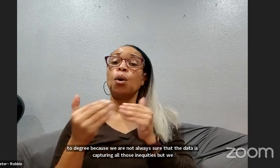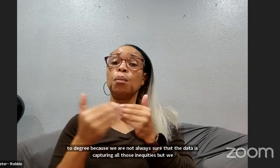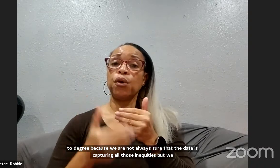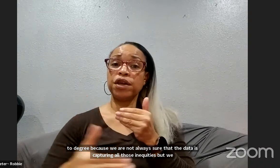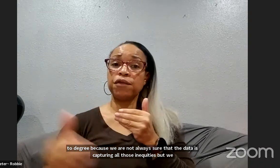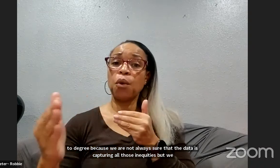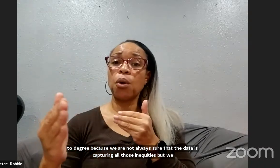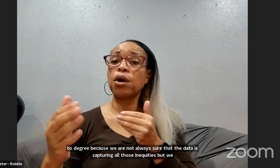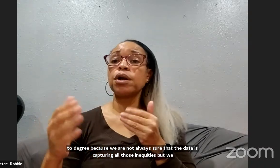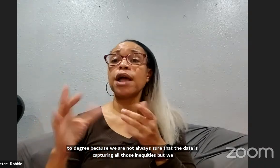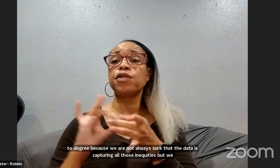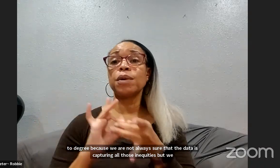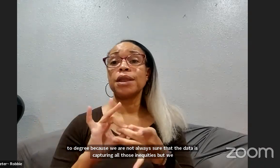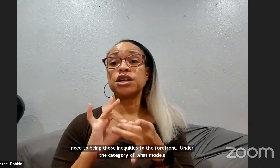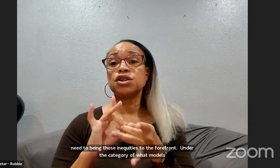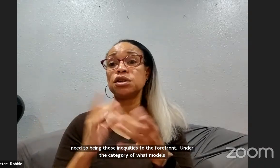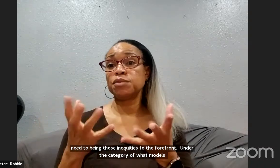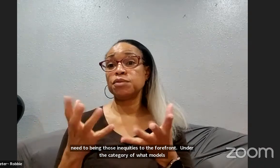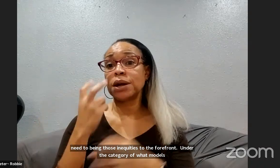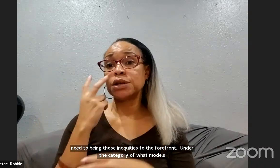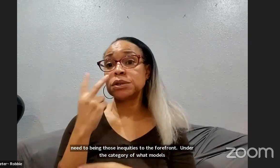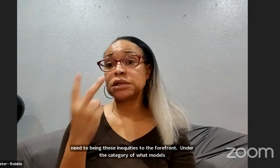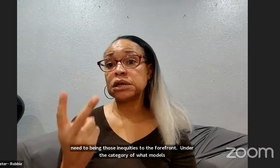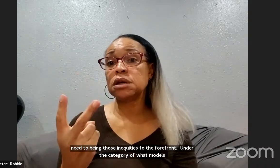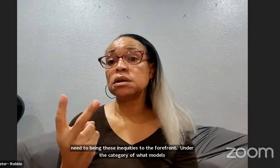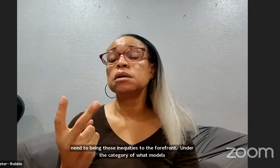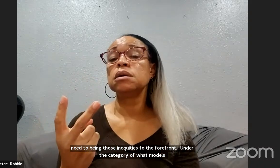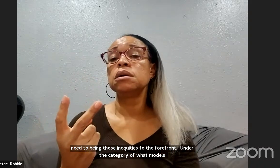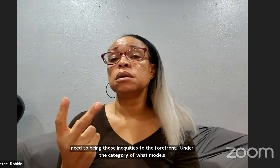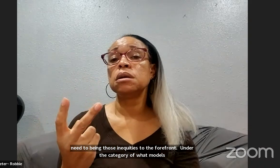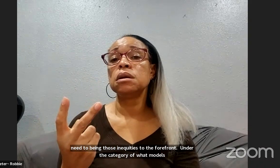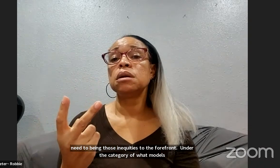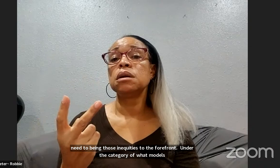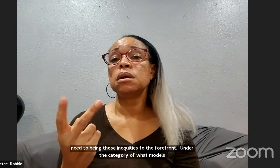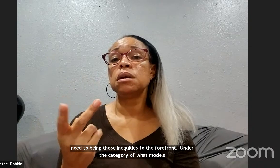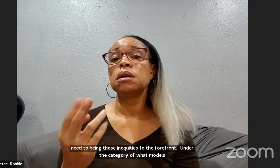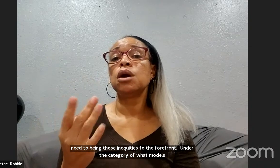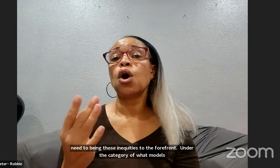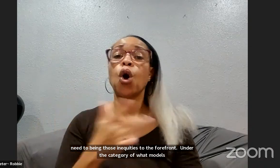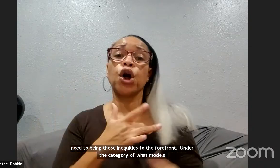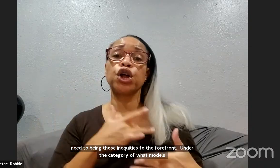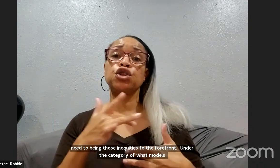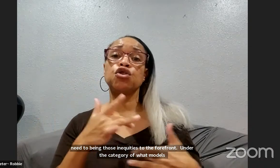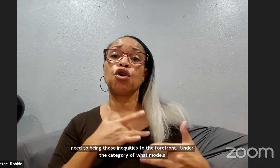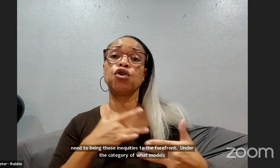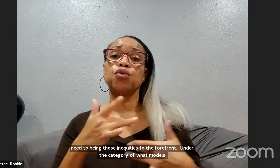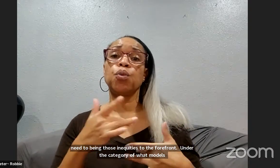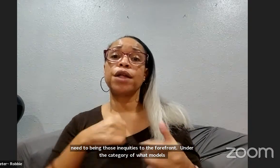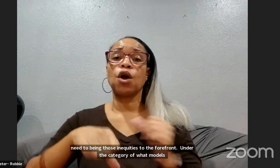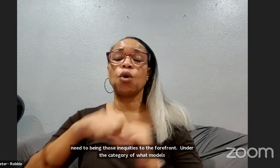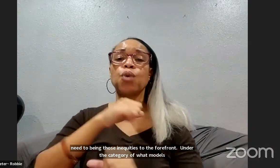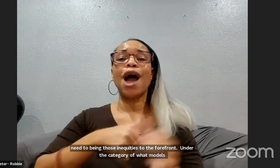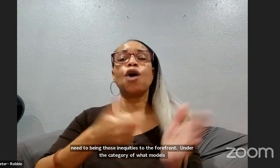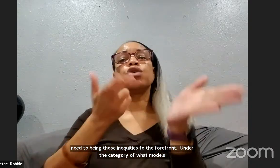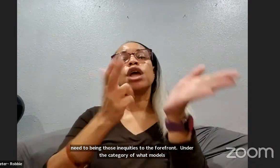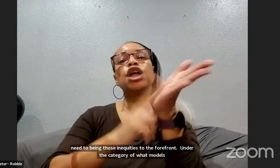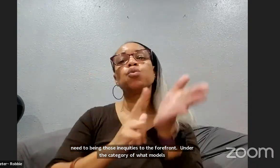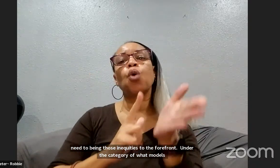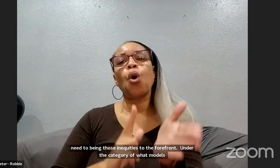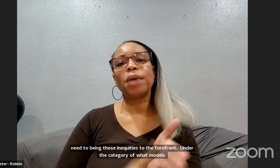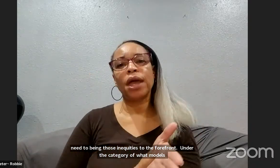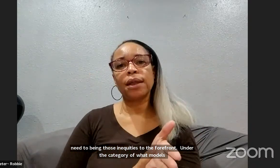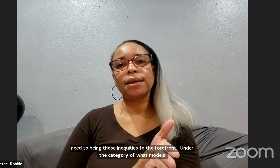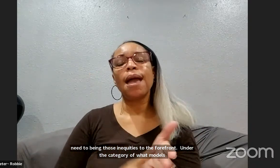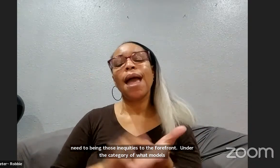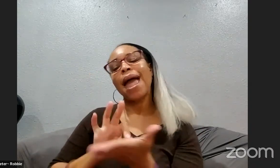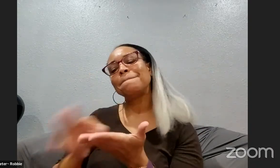and what relationship do you want to see? Issue or concern was raised around enrollment and redetermination for Medi-Cal.